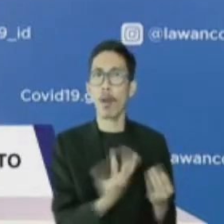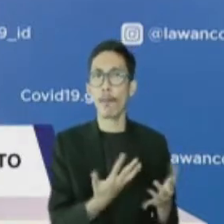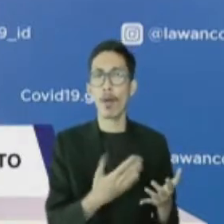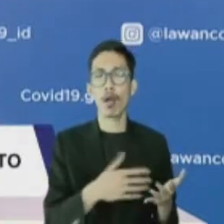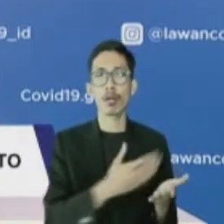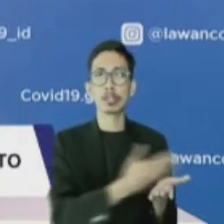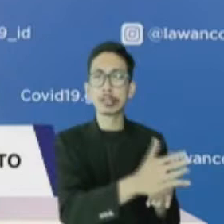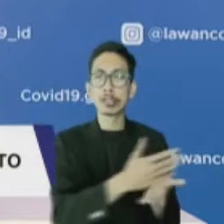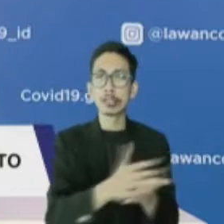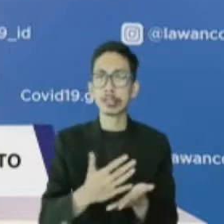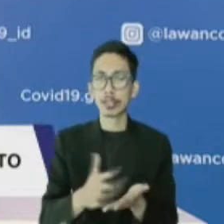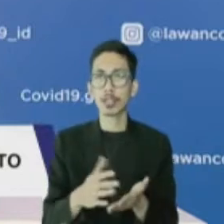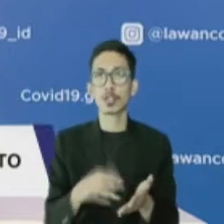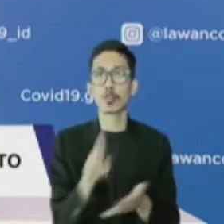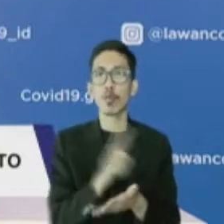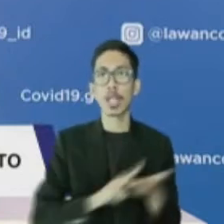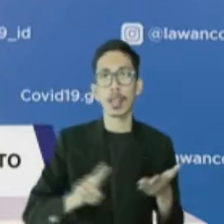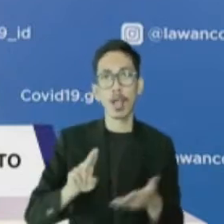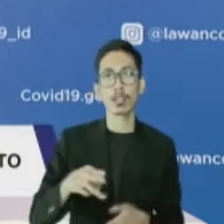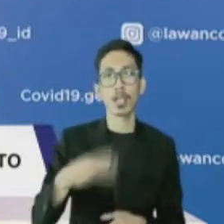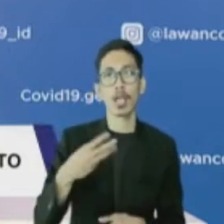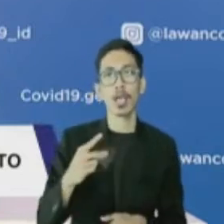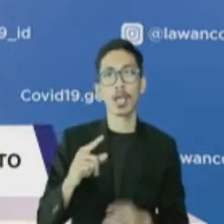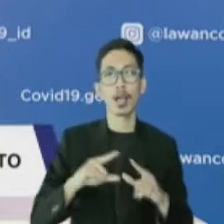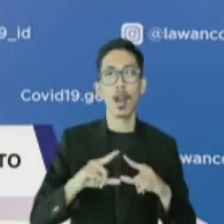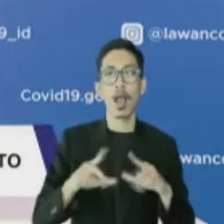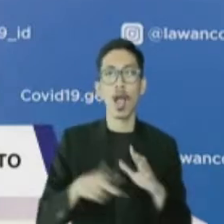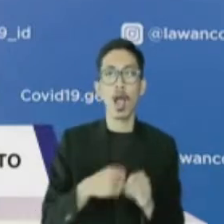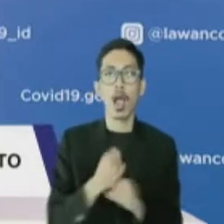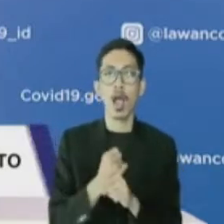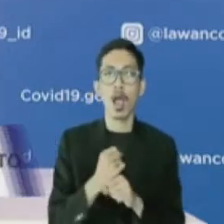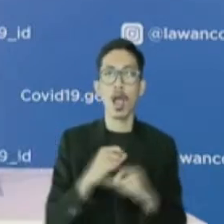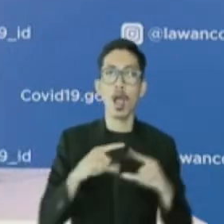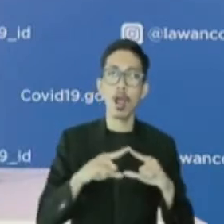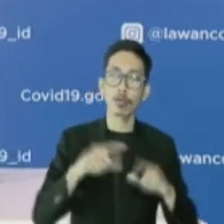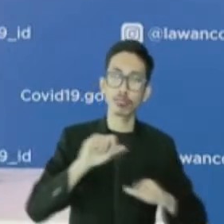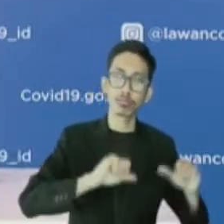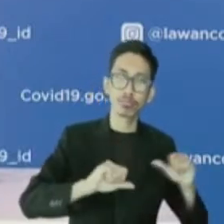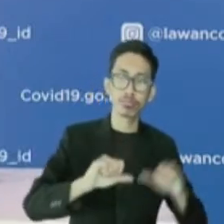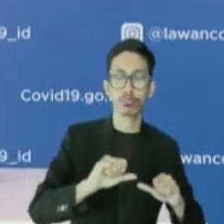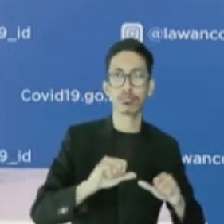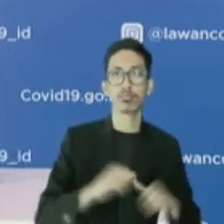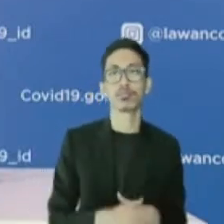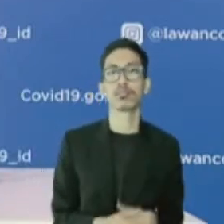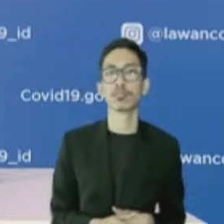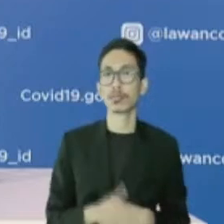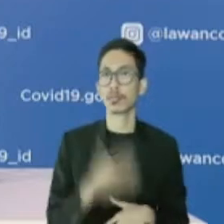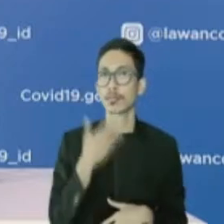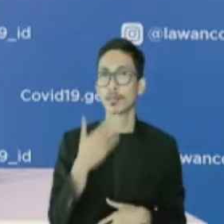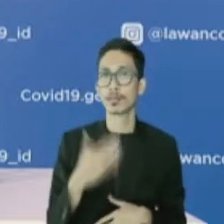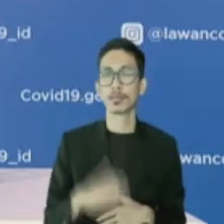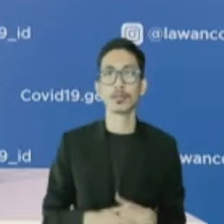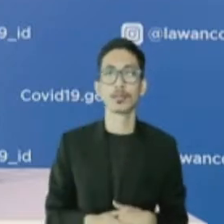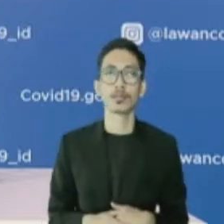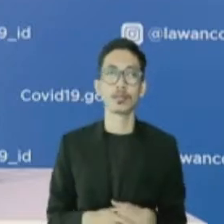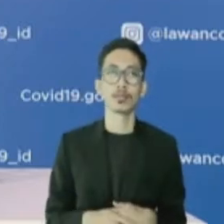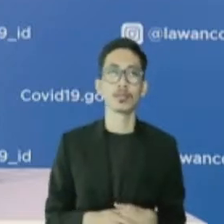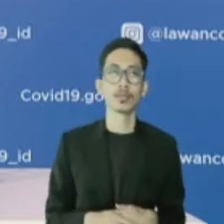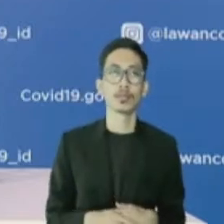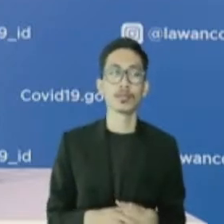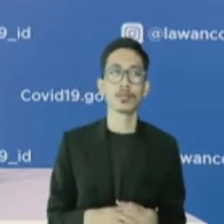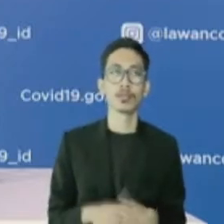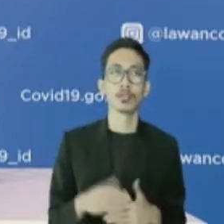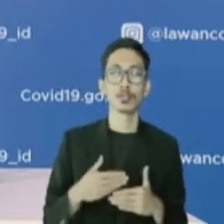Biotis is in the preclinical trial stage. Thank you. Thank you. And the last question, does